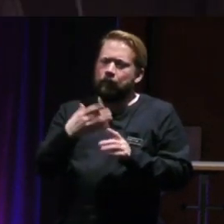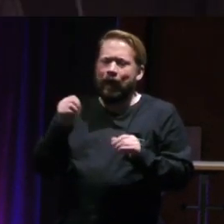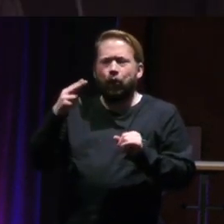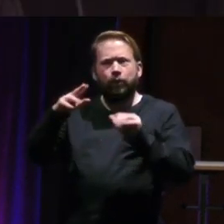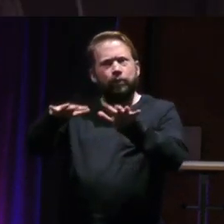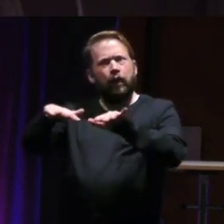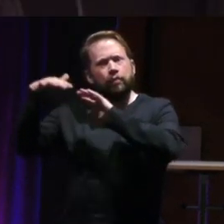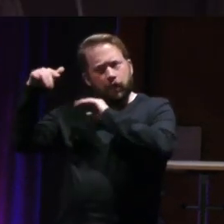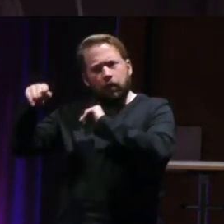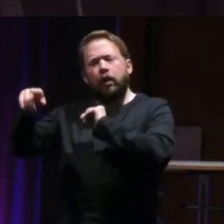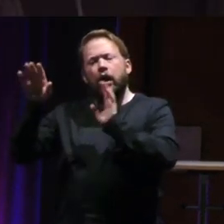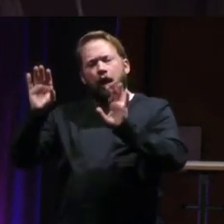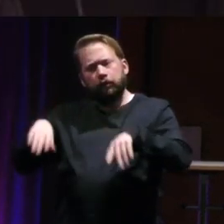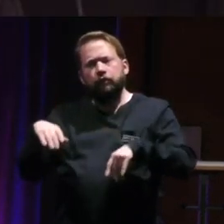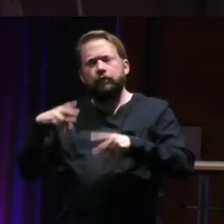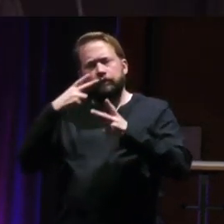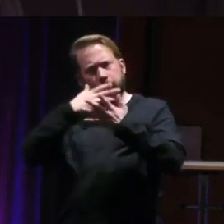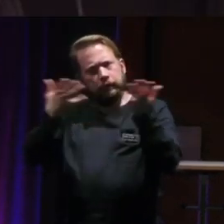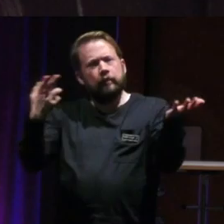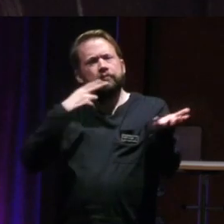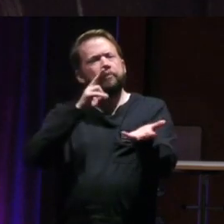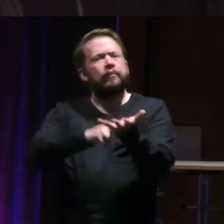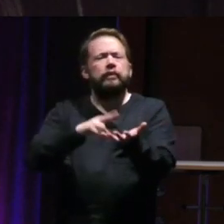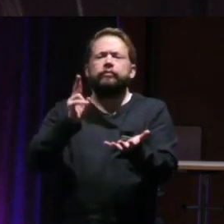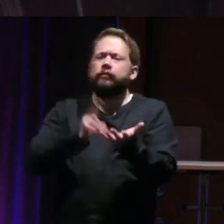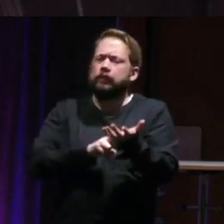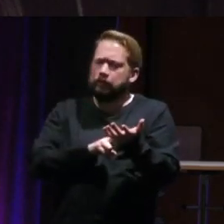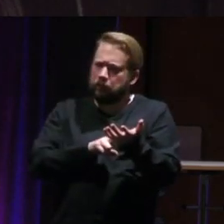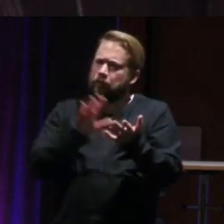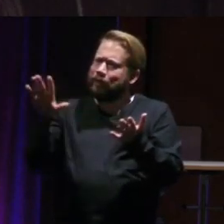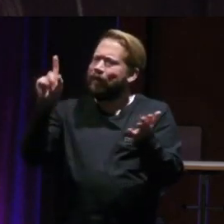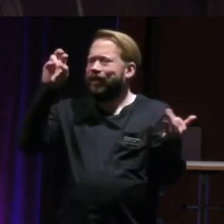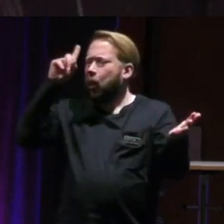think it's important, and